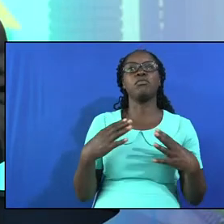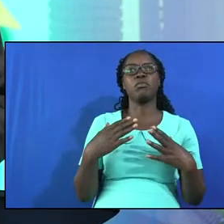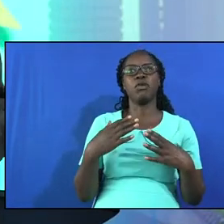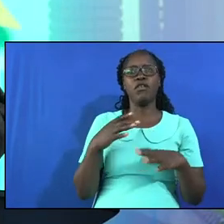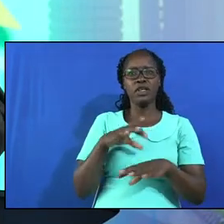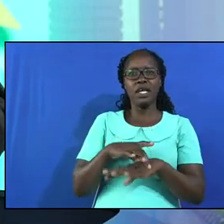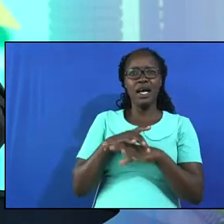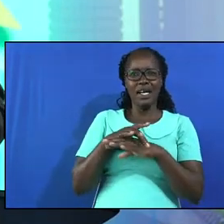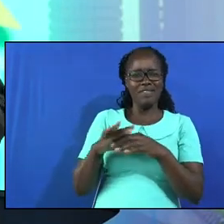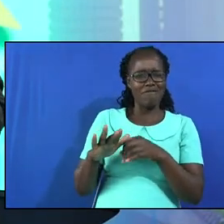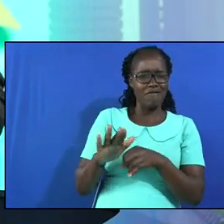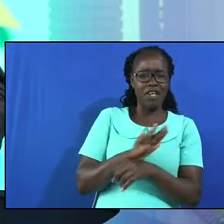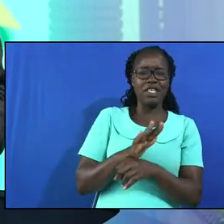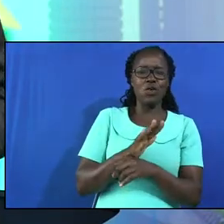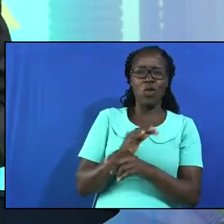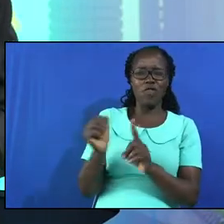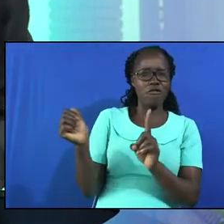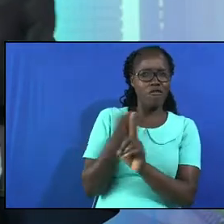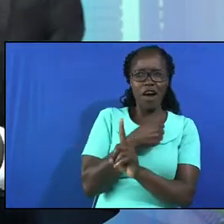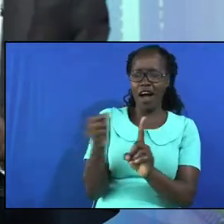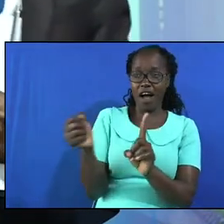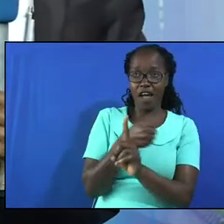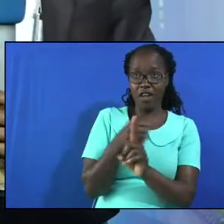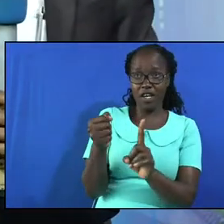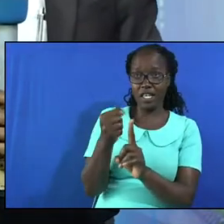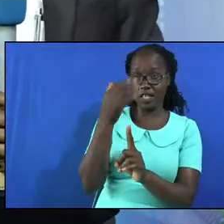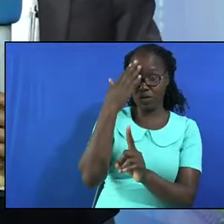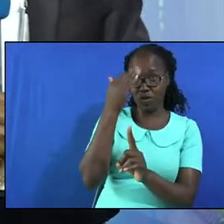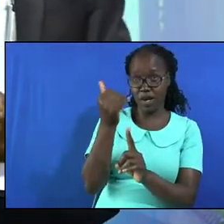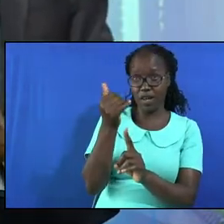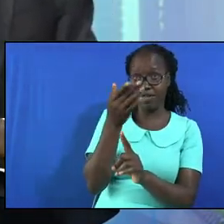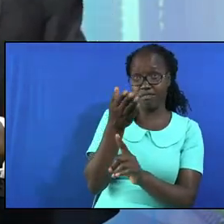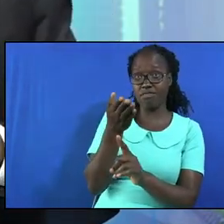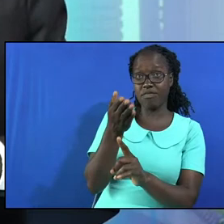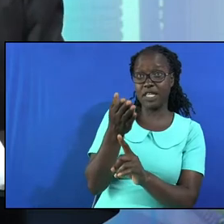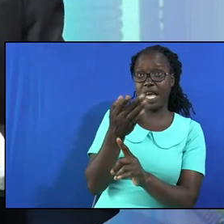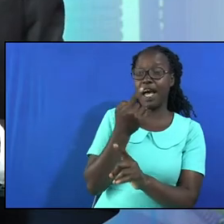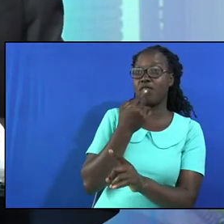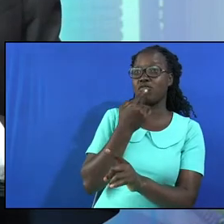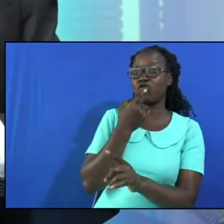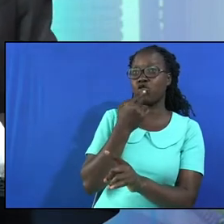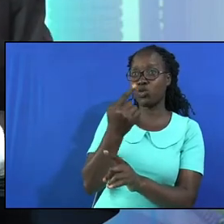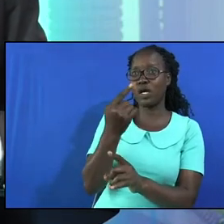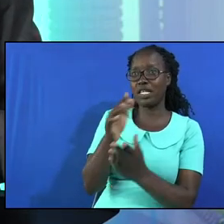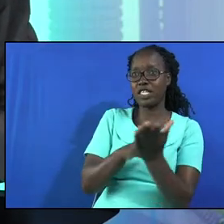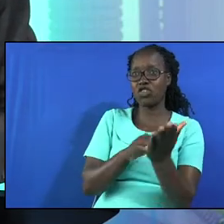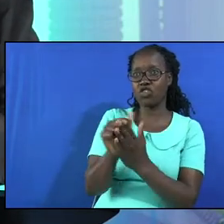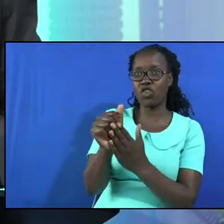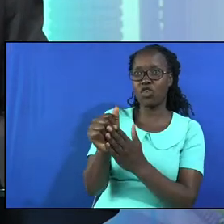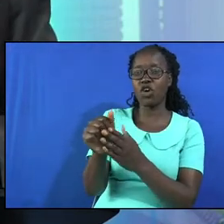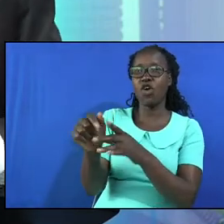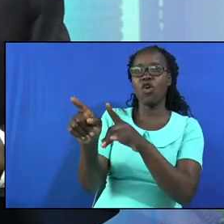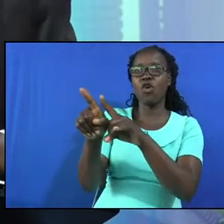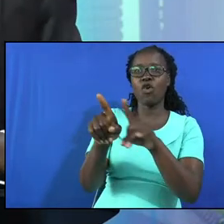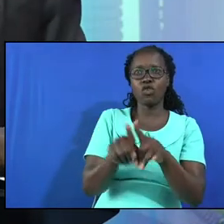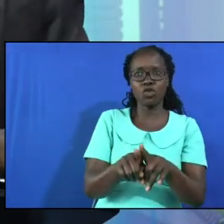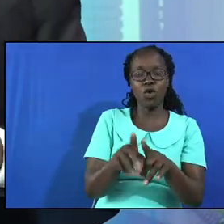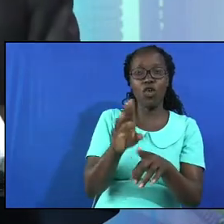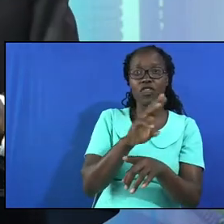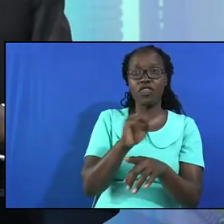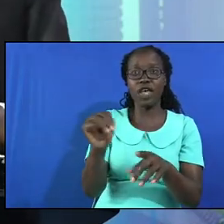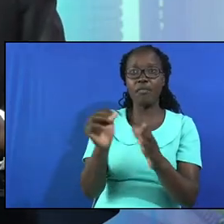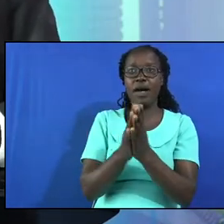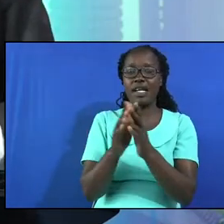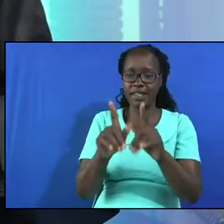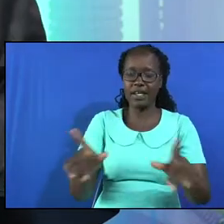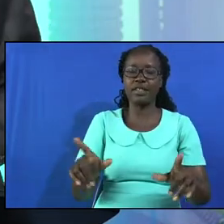the earth is filled with violence because of them. I am surely going to destroy both them